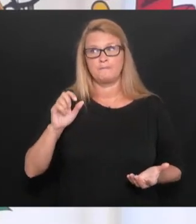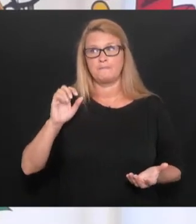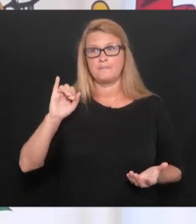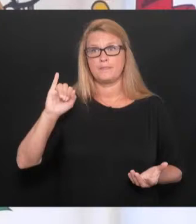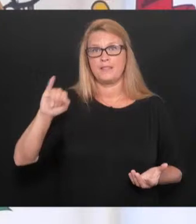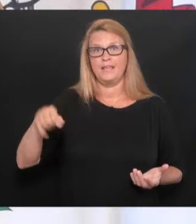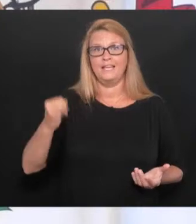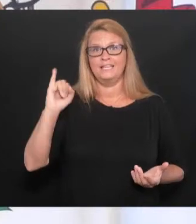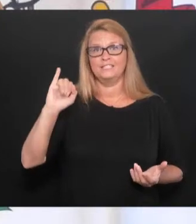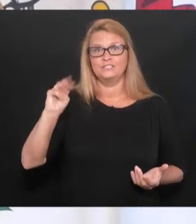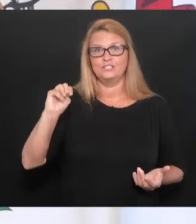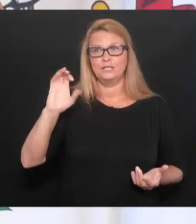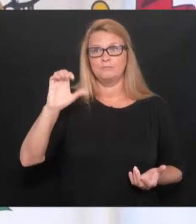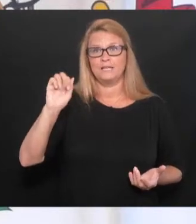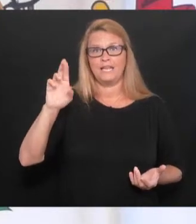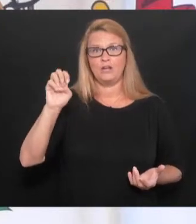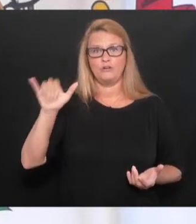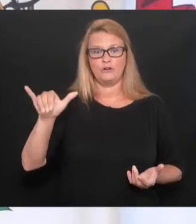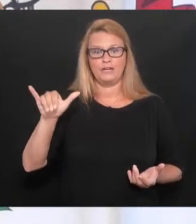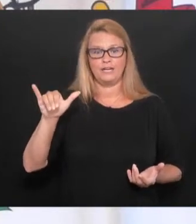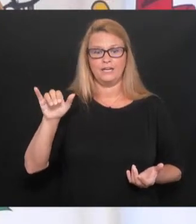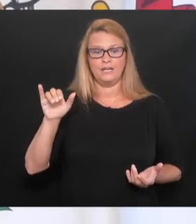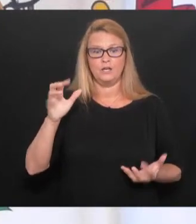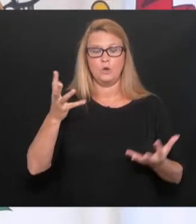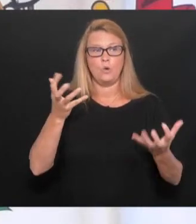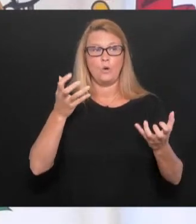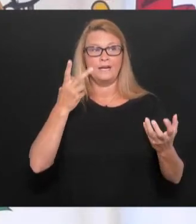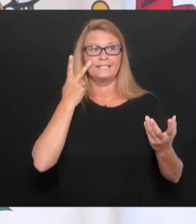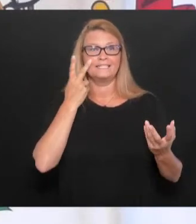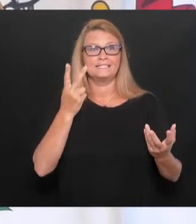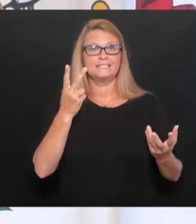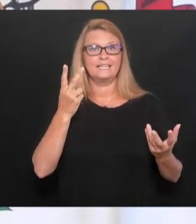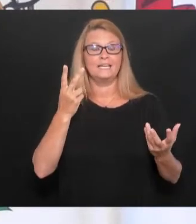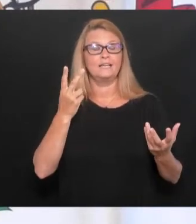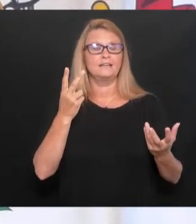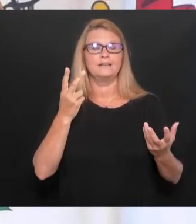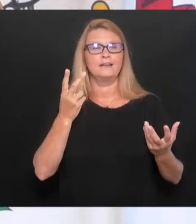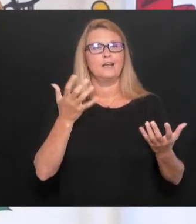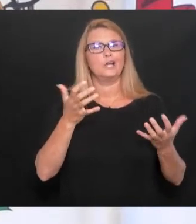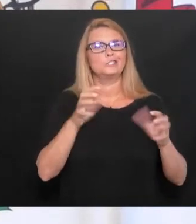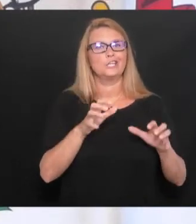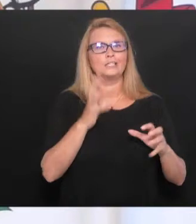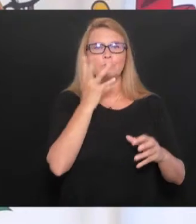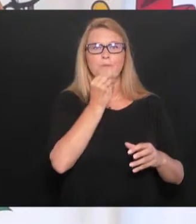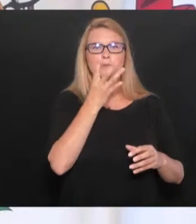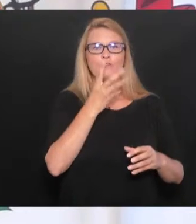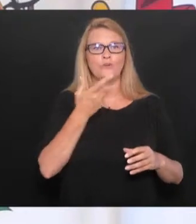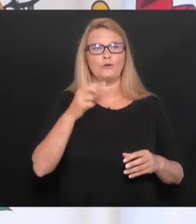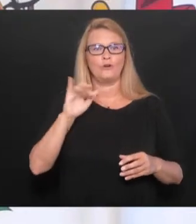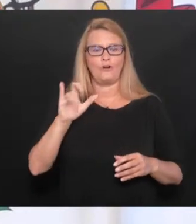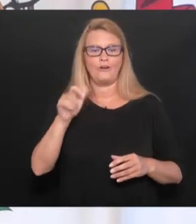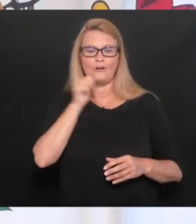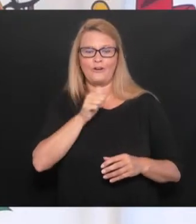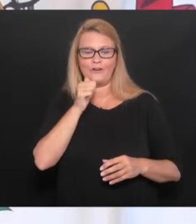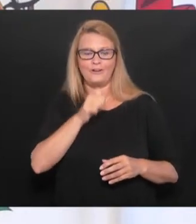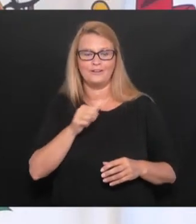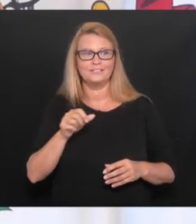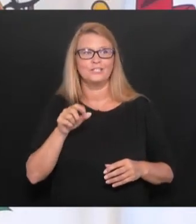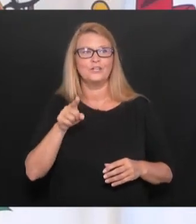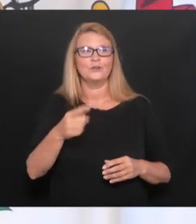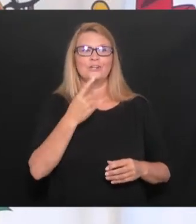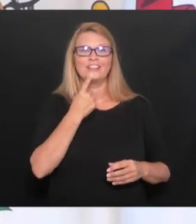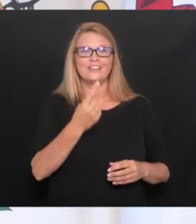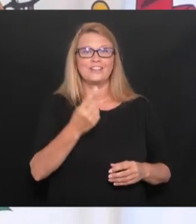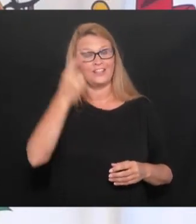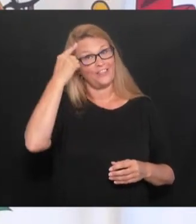kind of chance he had with that beautiful girl, and she told him, maybe 1 in a million, and he said, so